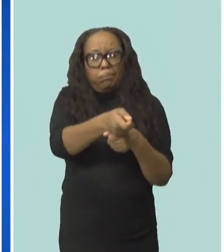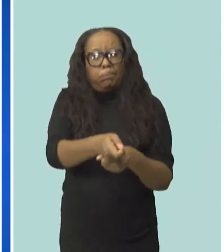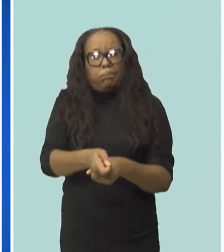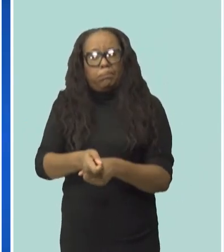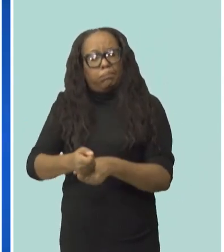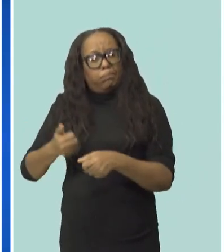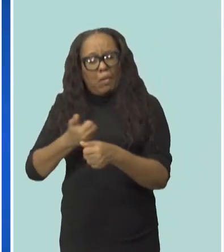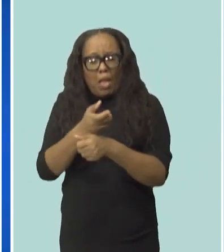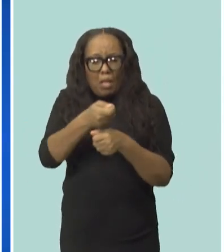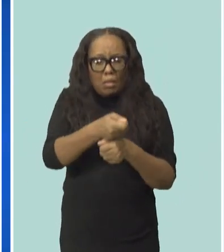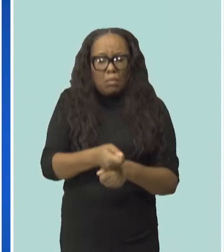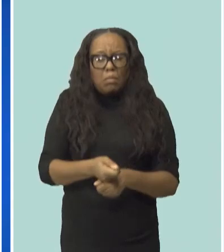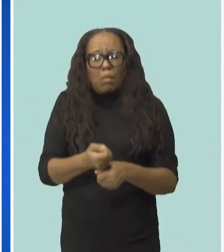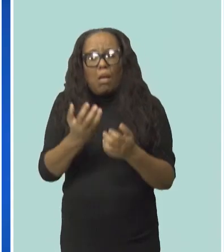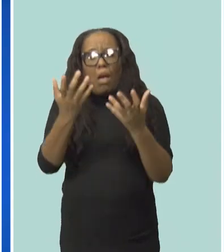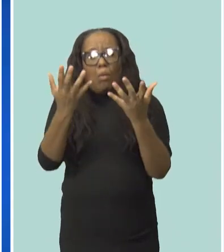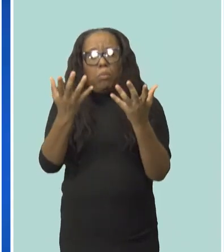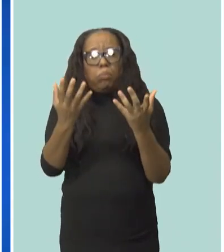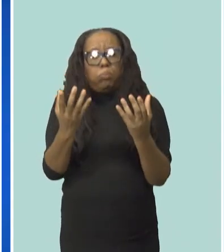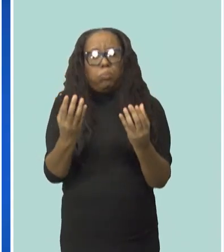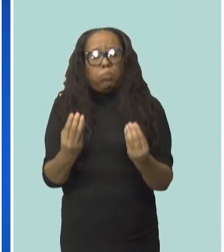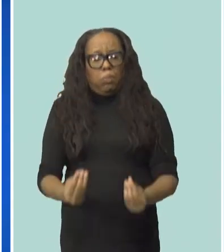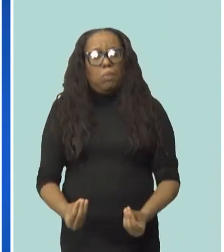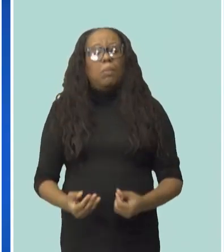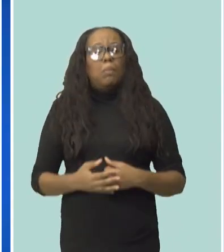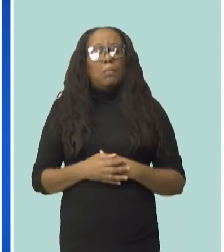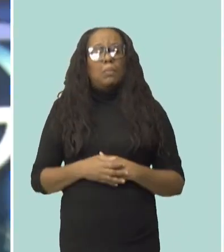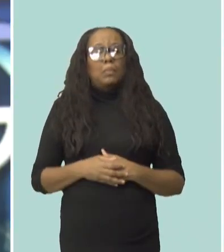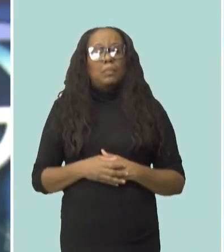reels and firefighting equipment to contain the fire.